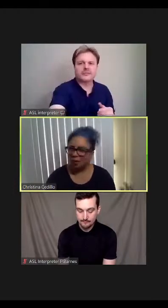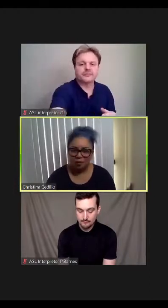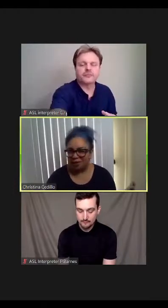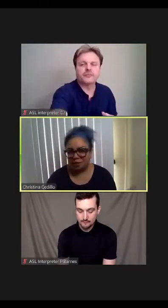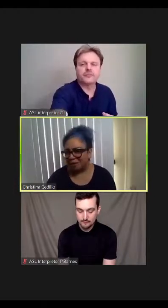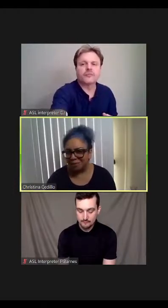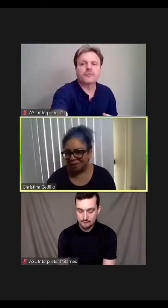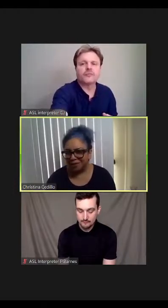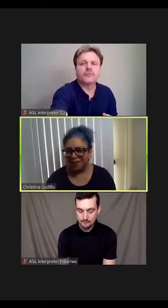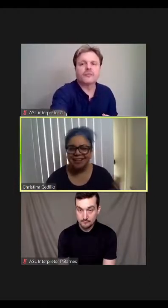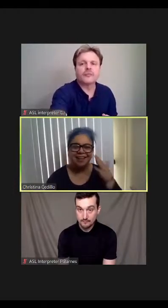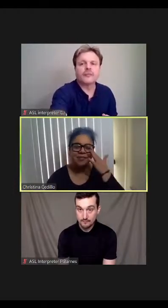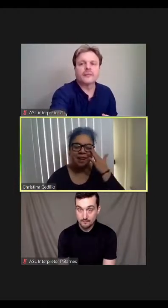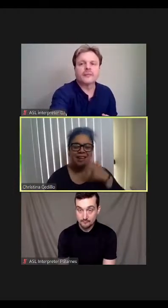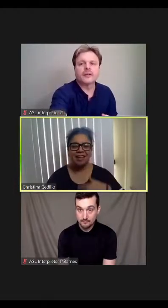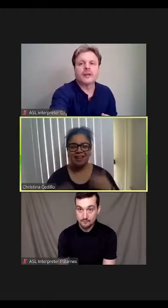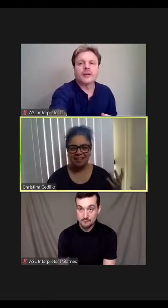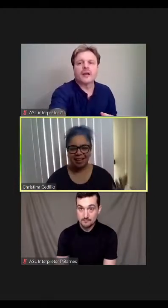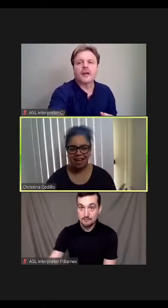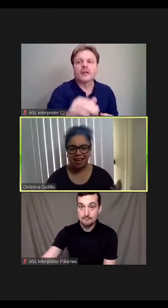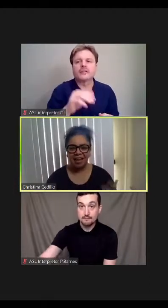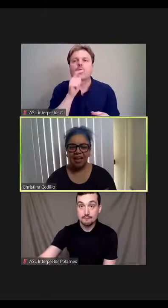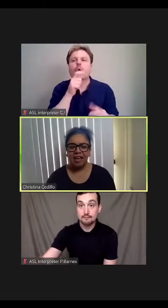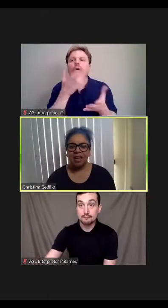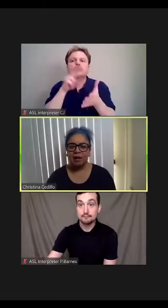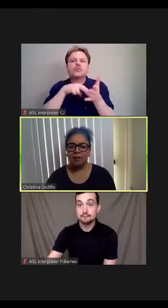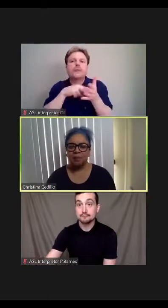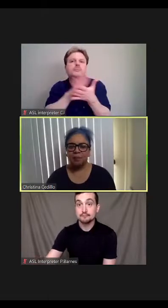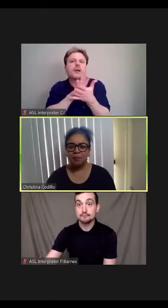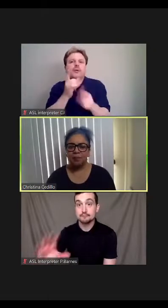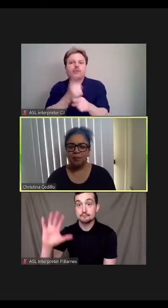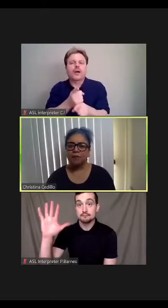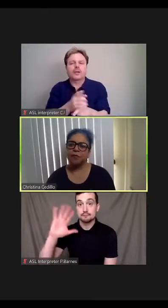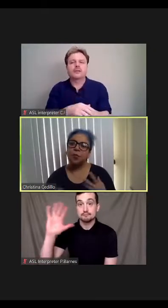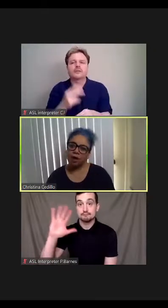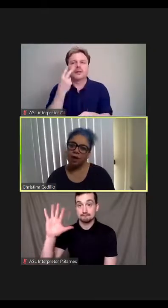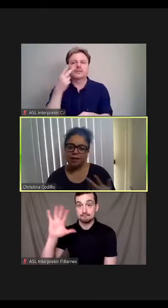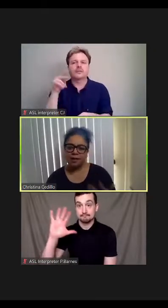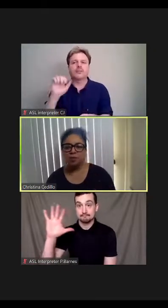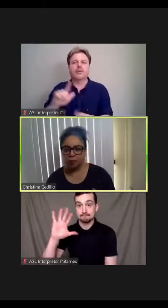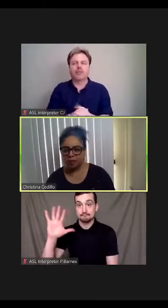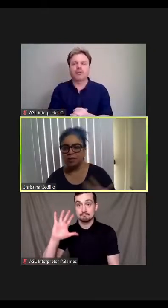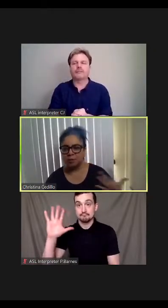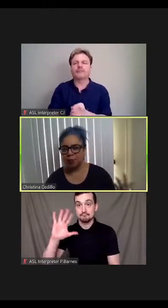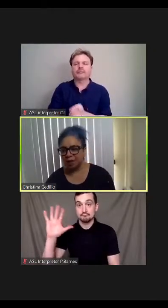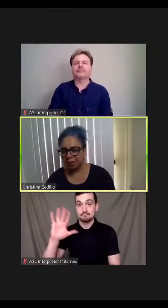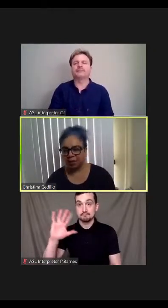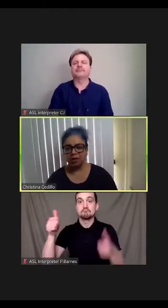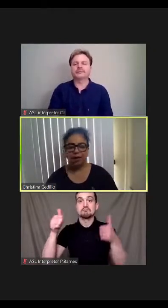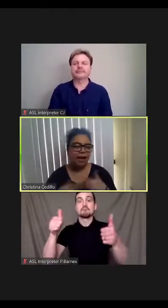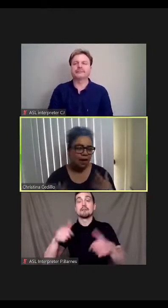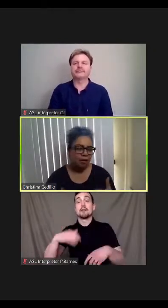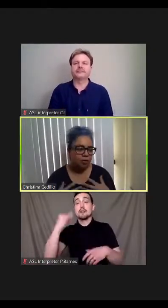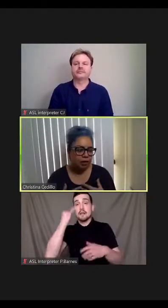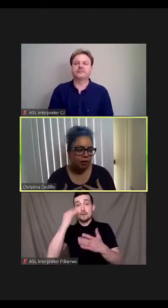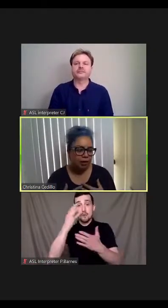who's going to want to read this paper? Right? And things like that. If you wanted them to read this paper,